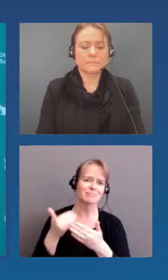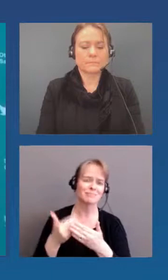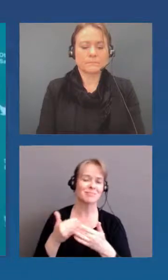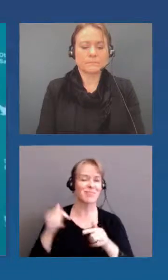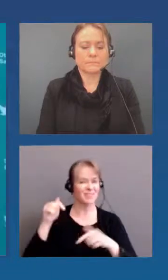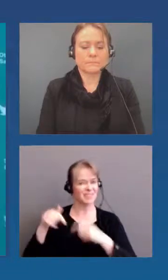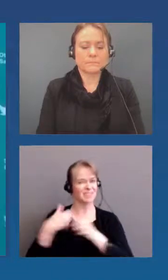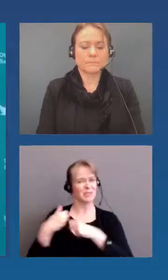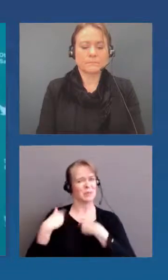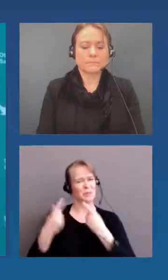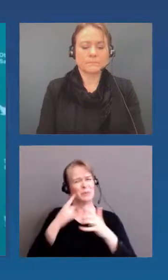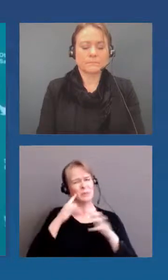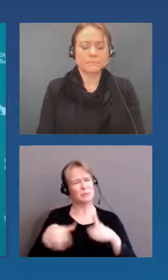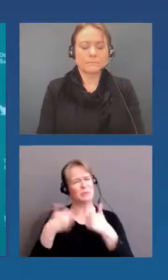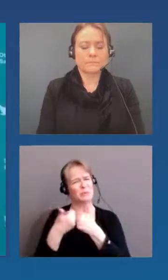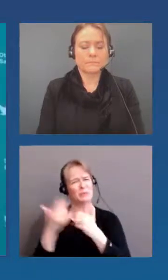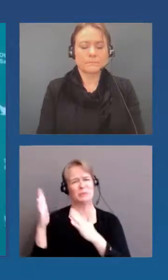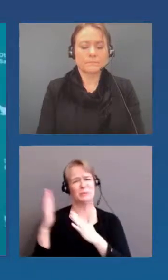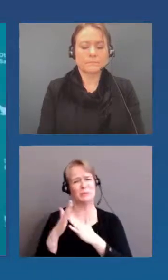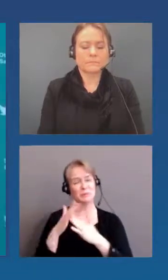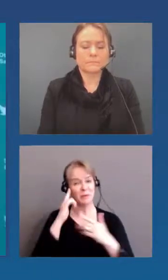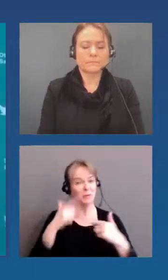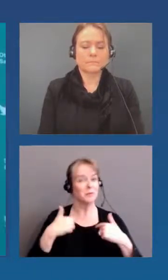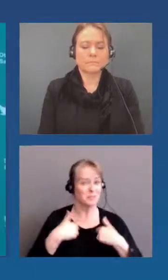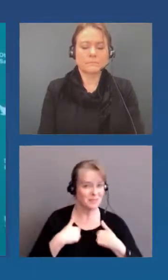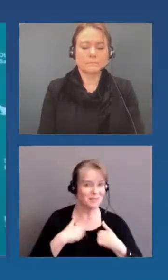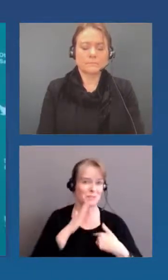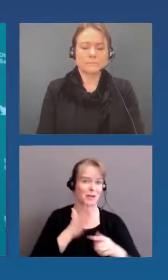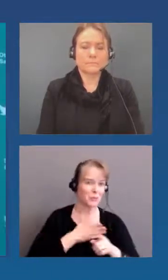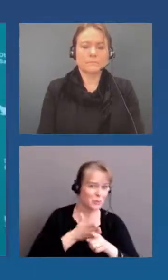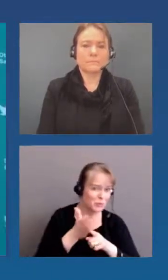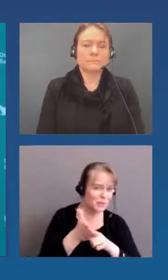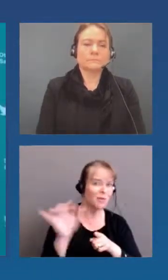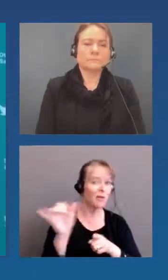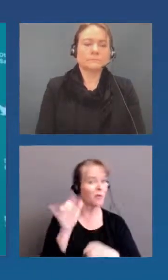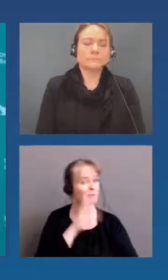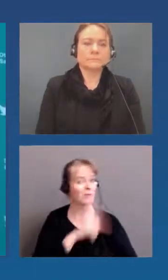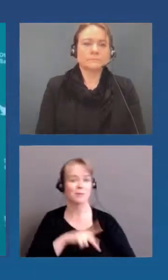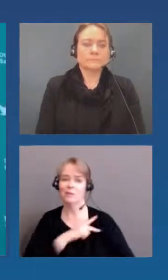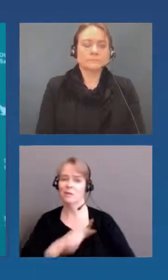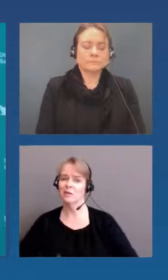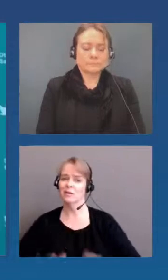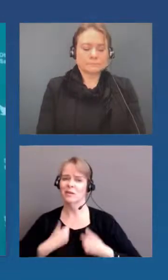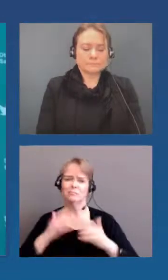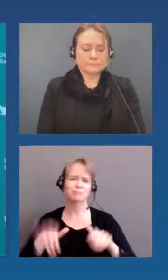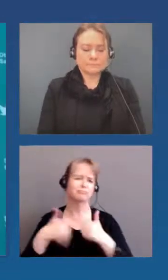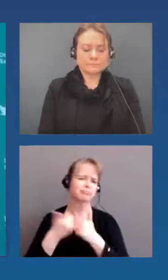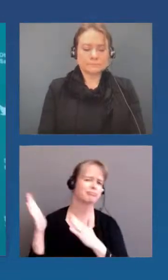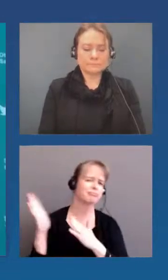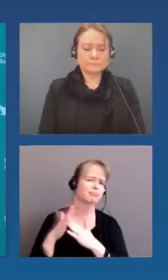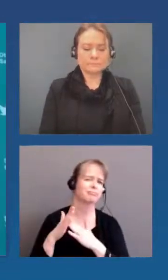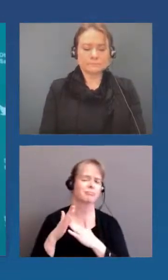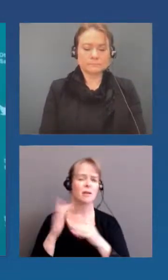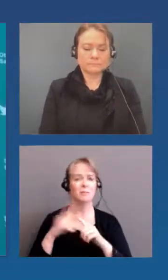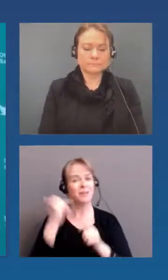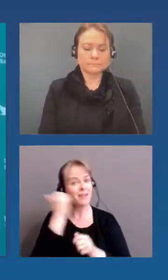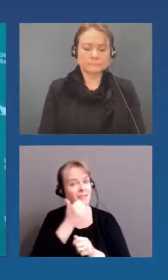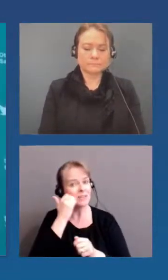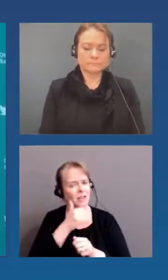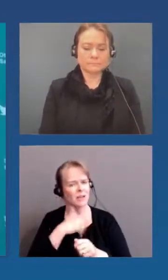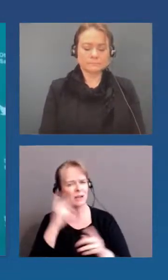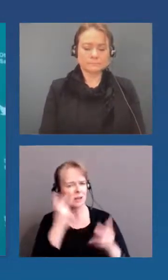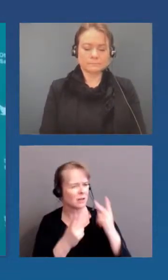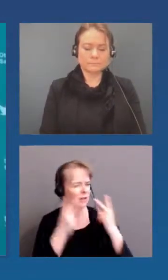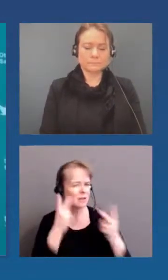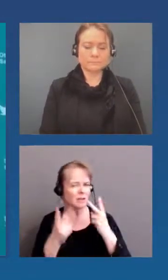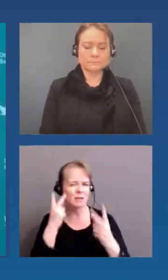and certainly of my career and my personal life. But every day I am more and more amazed at